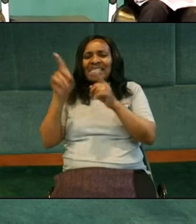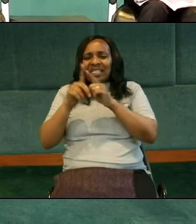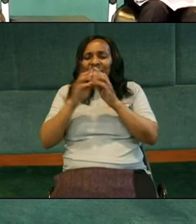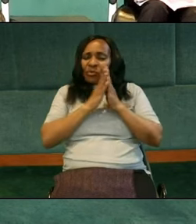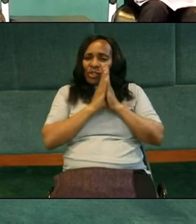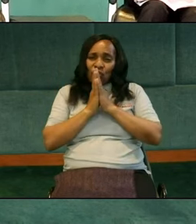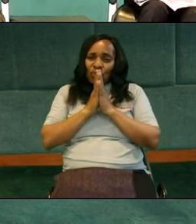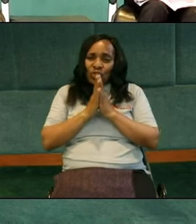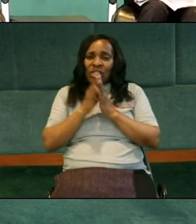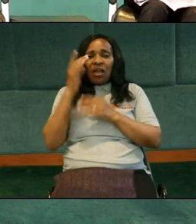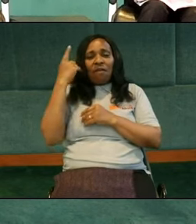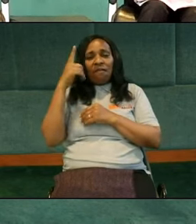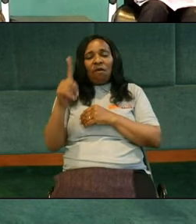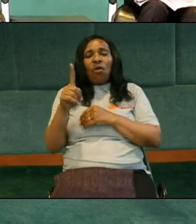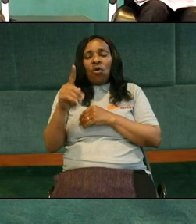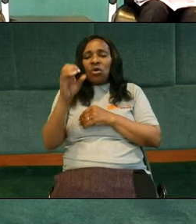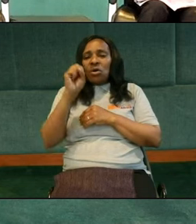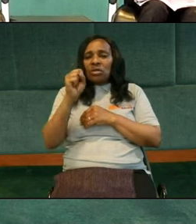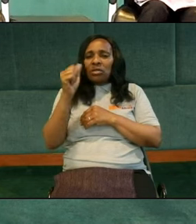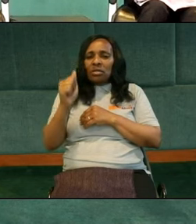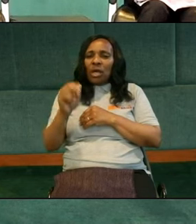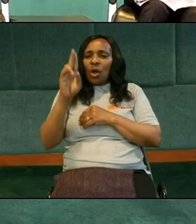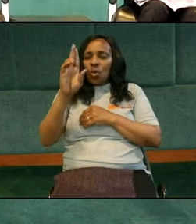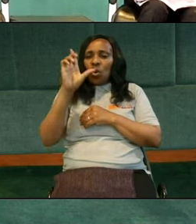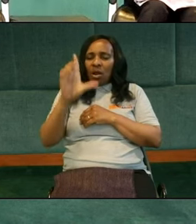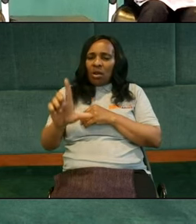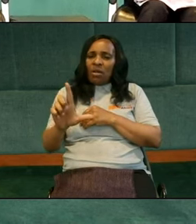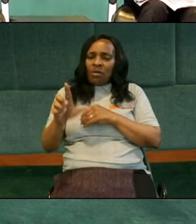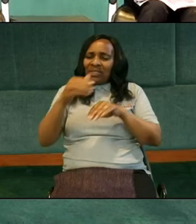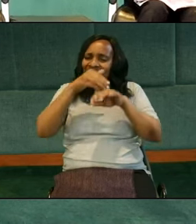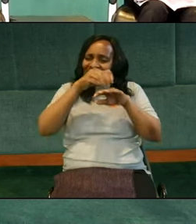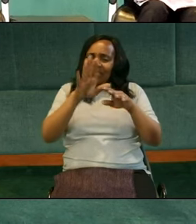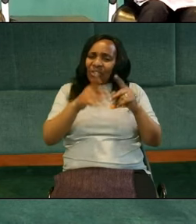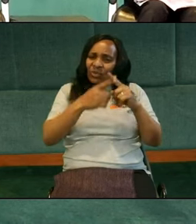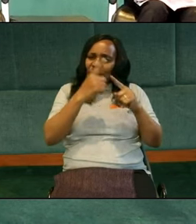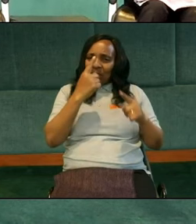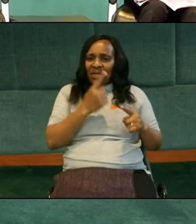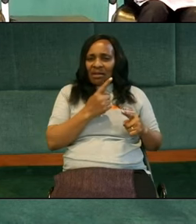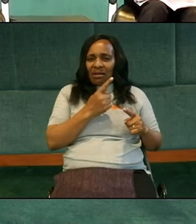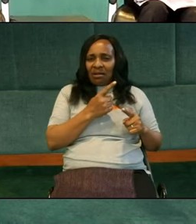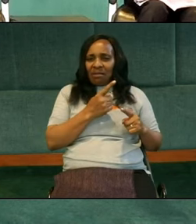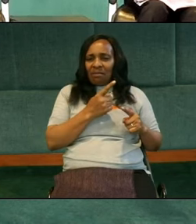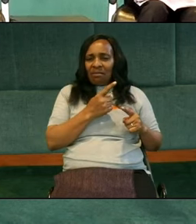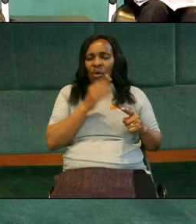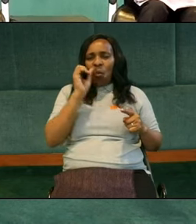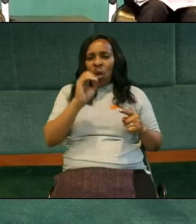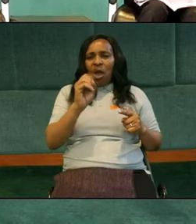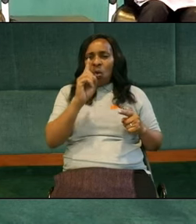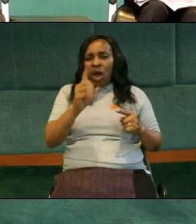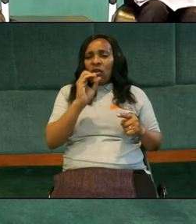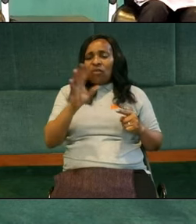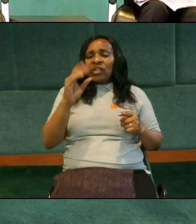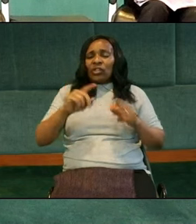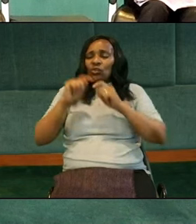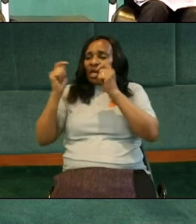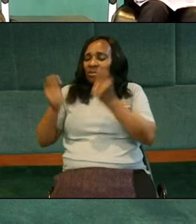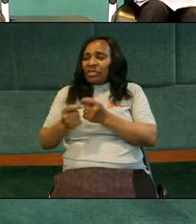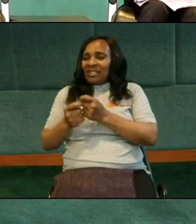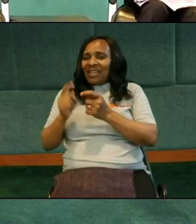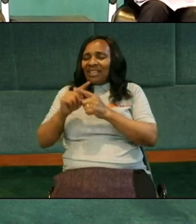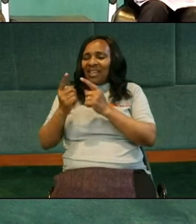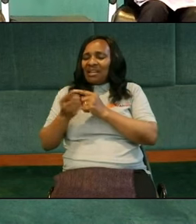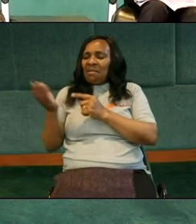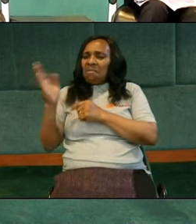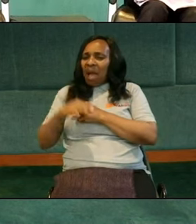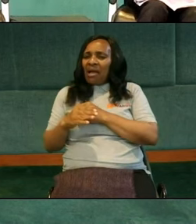story for Saul, he was sent to kill one of the tribes, but then he brought back